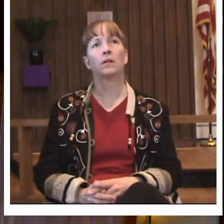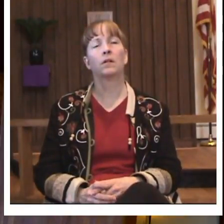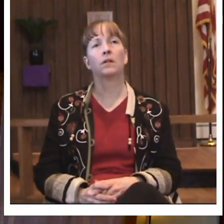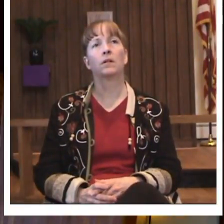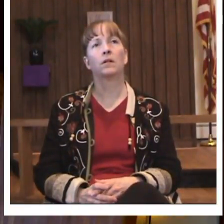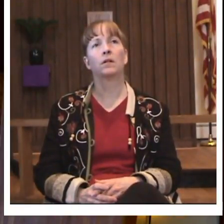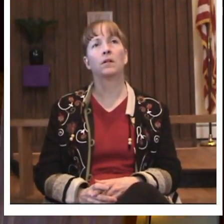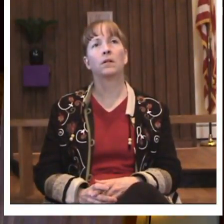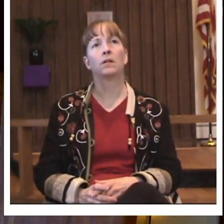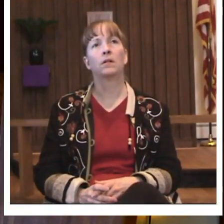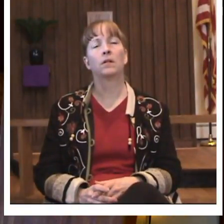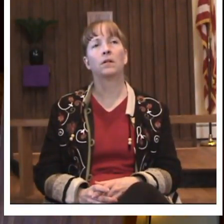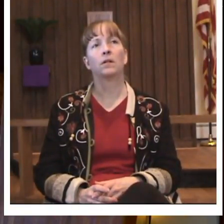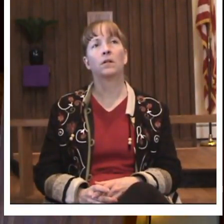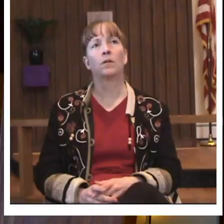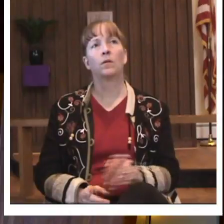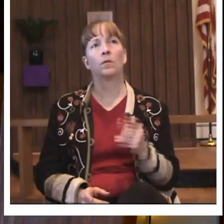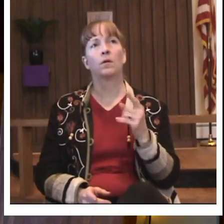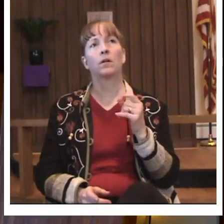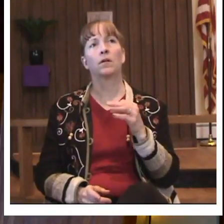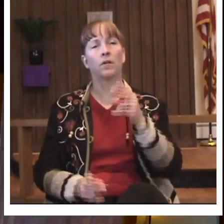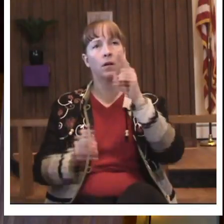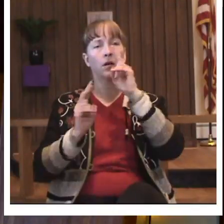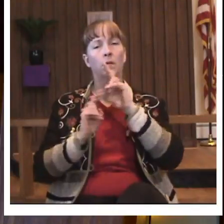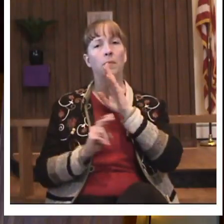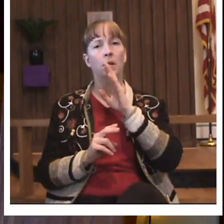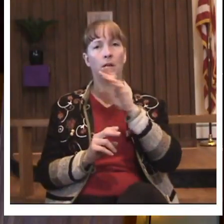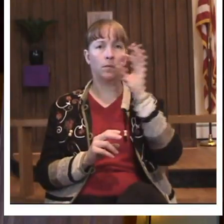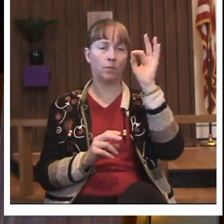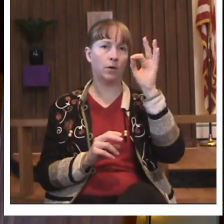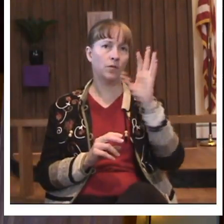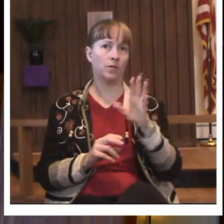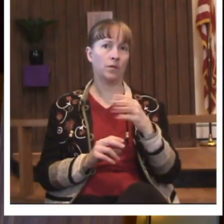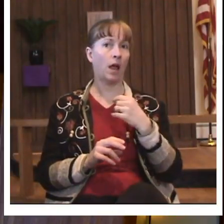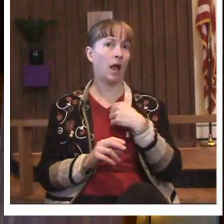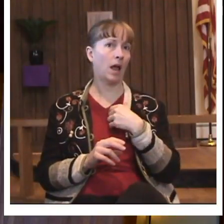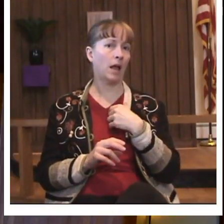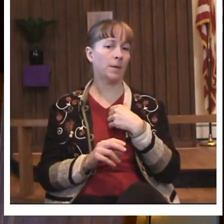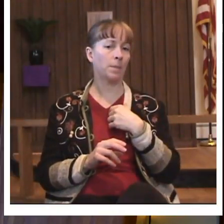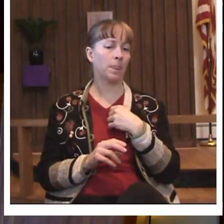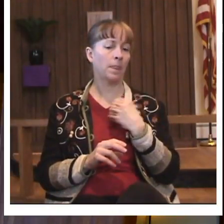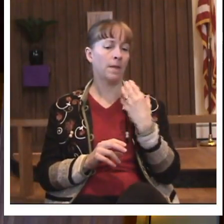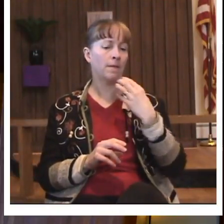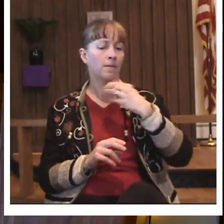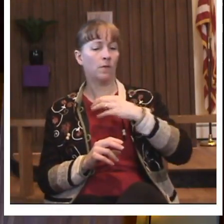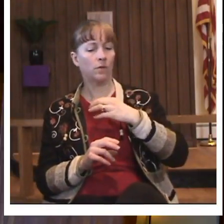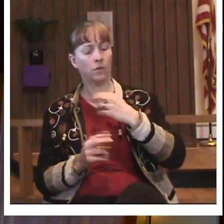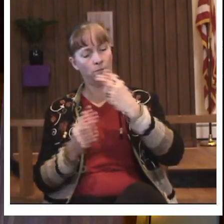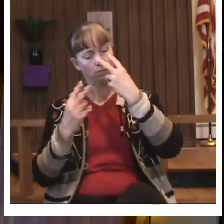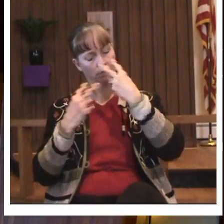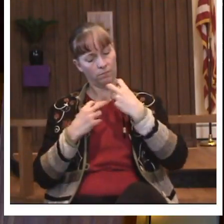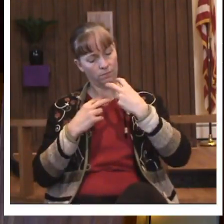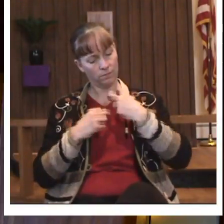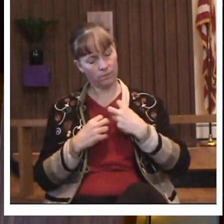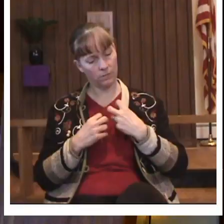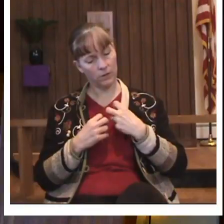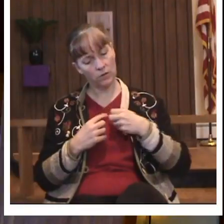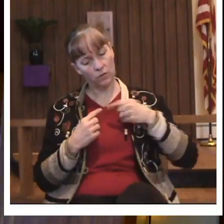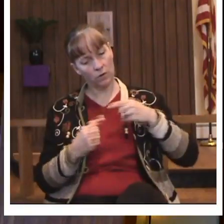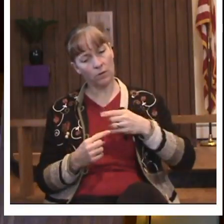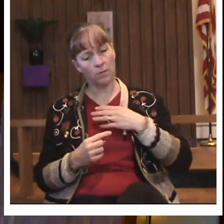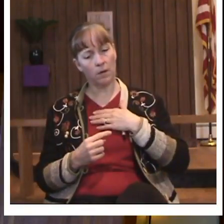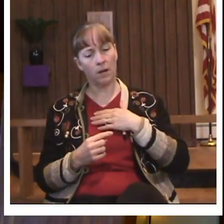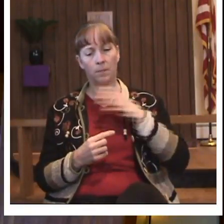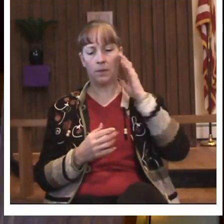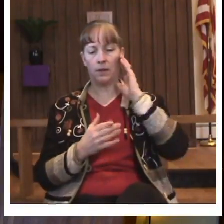Well, one of the privileges of being a preacher is that I'm forced to examine and to wrestle with my own theology.